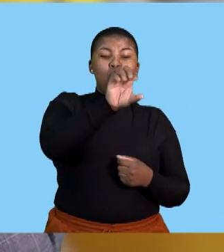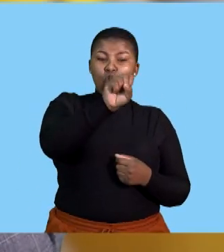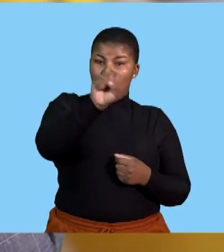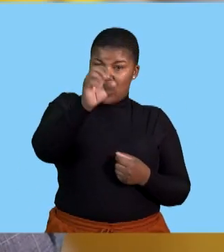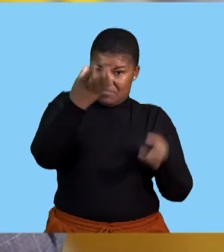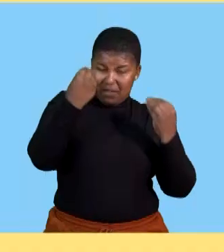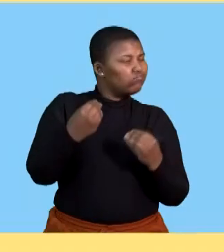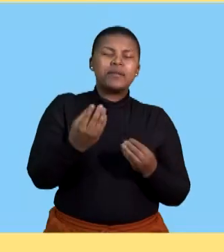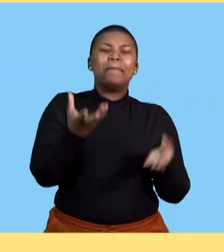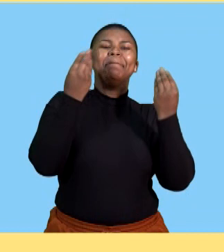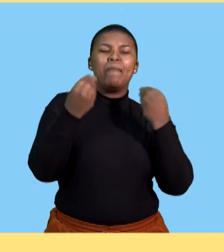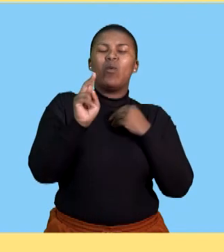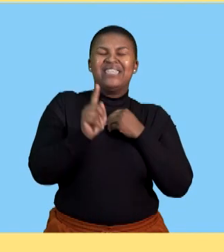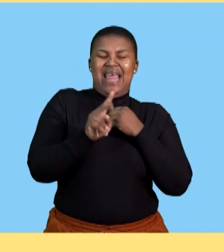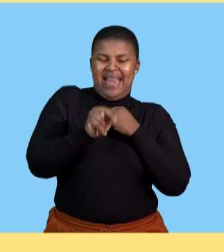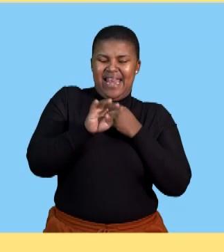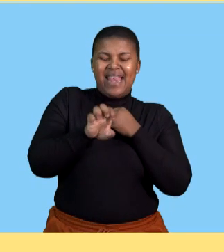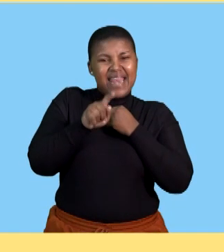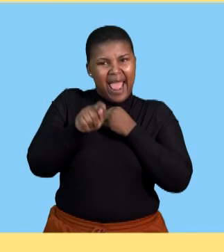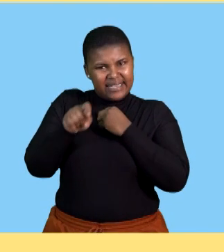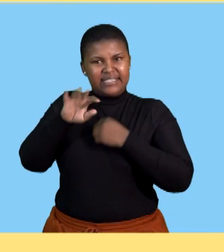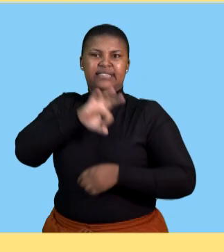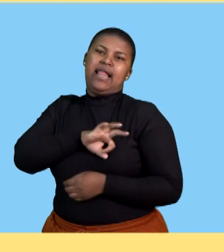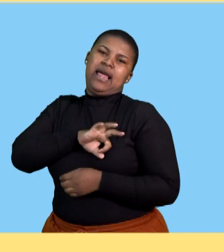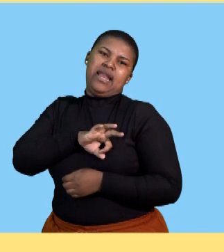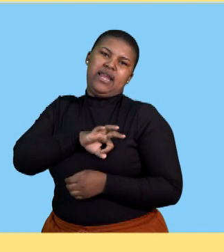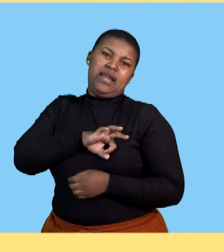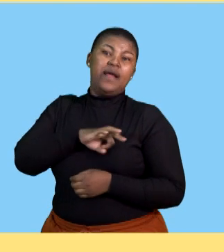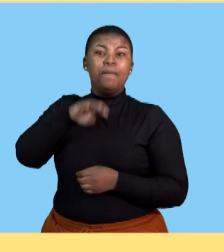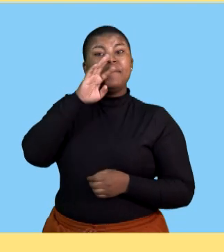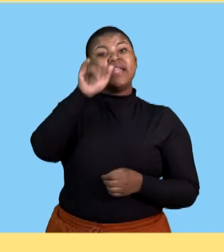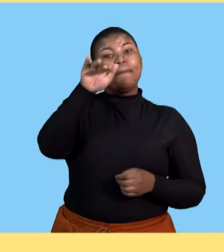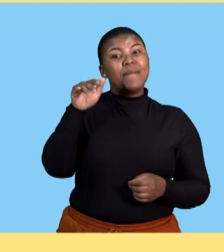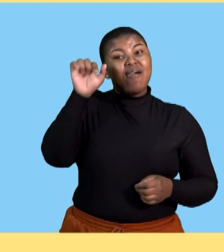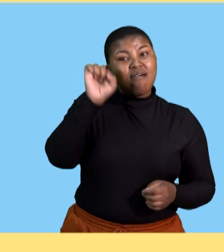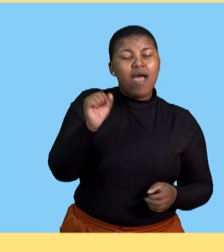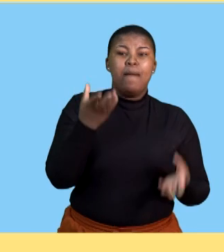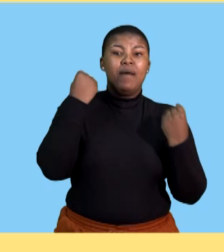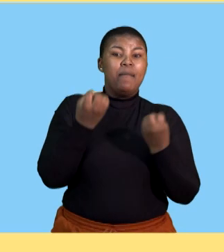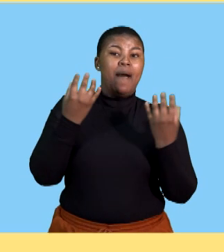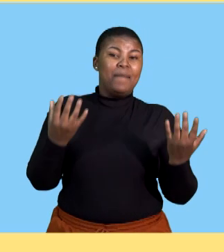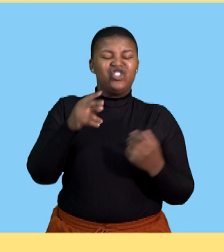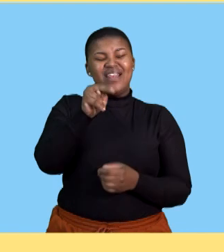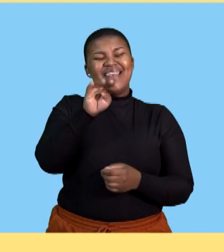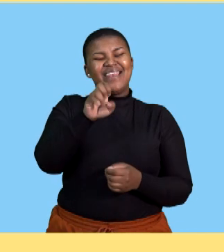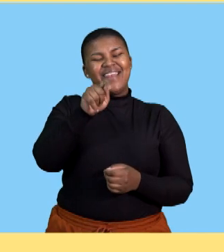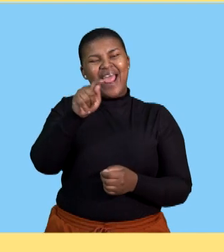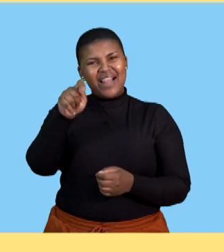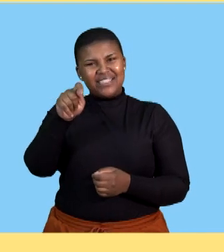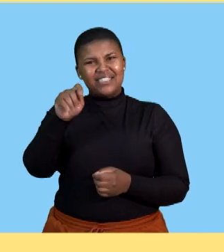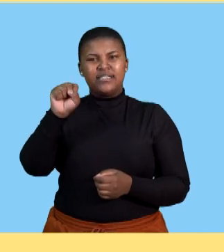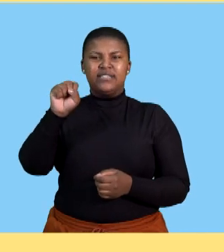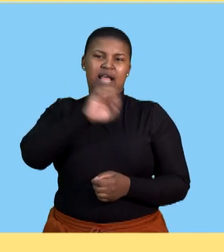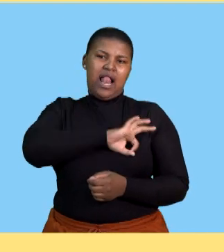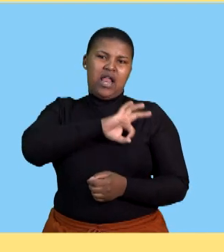the net salary. Net salary. So in their bank account, they will get the